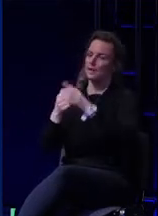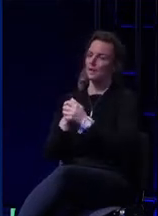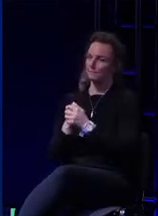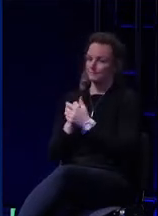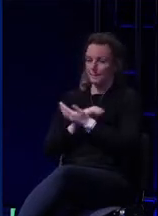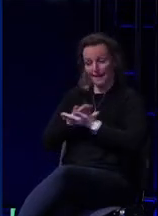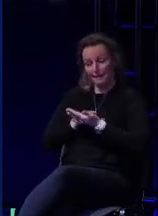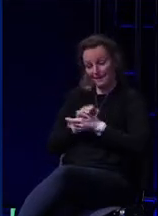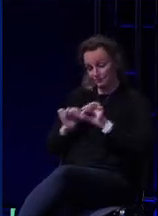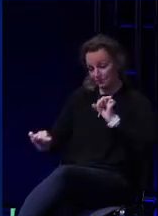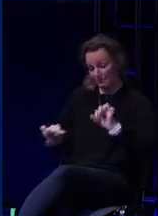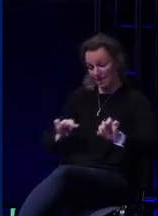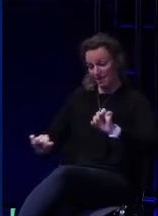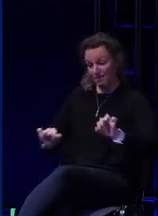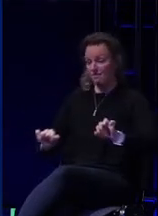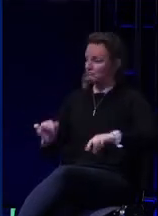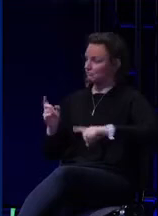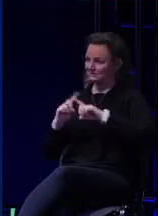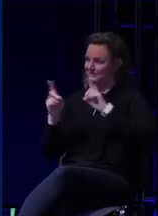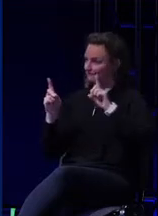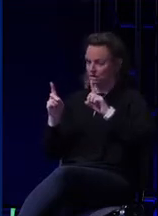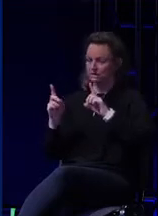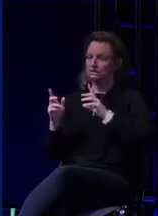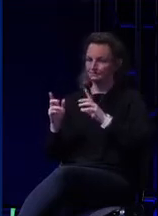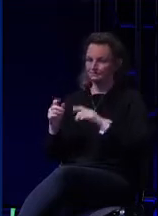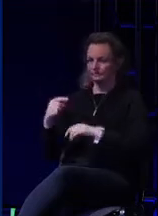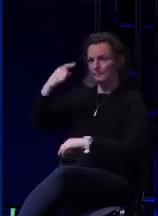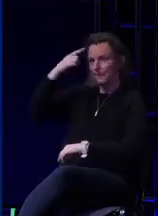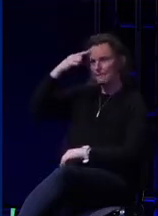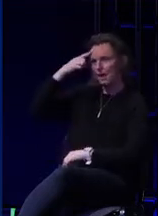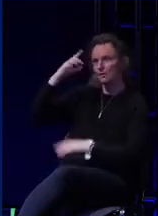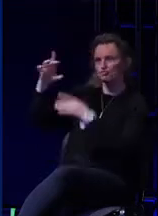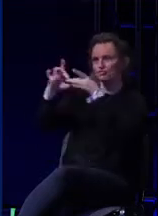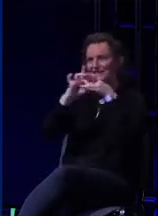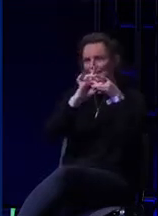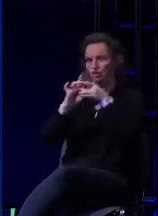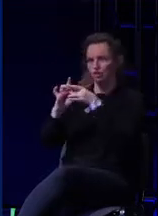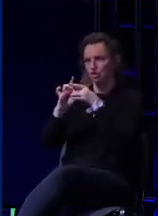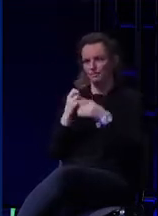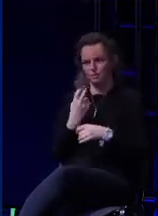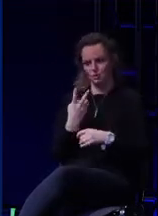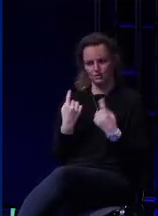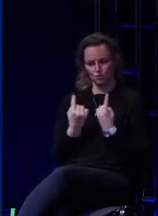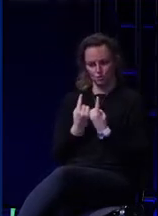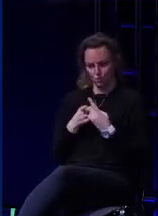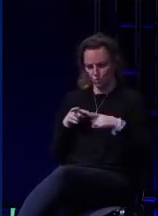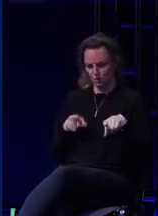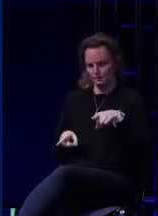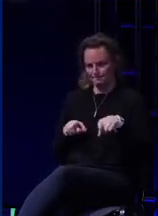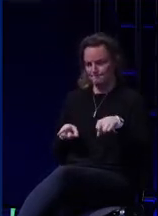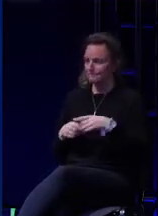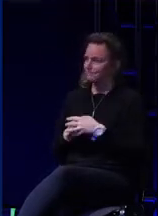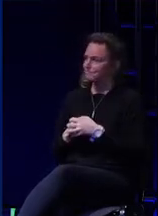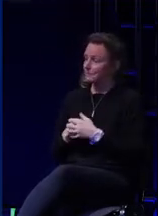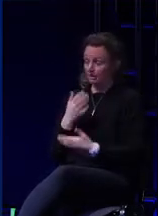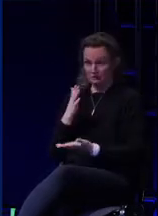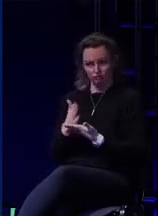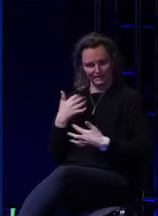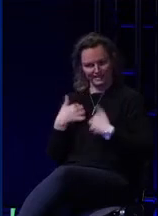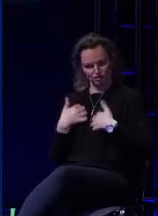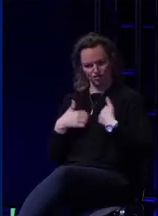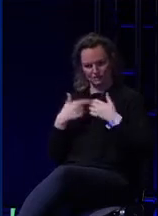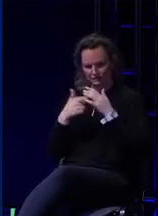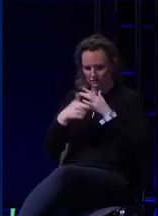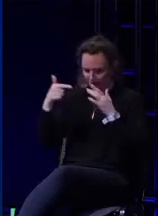are quite different, but in my mind there is a relationship between those two things. And it's really interesting to delve into